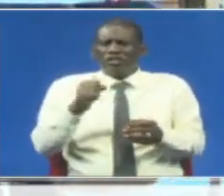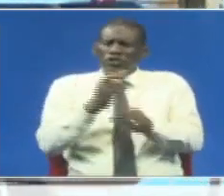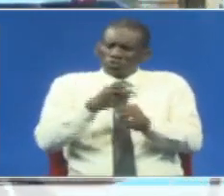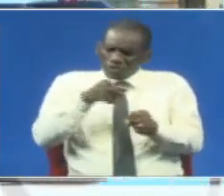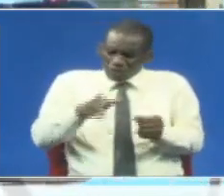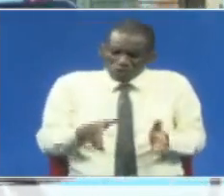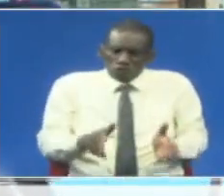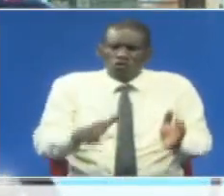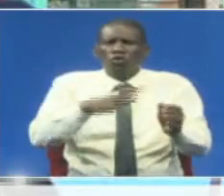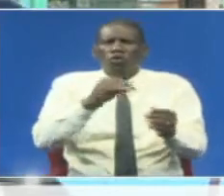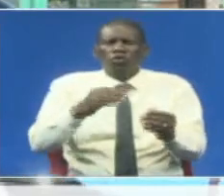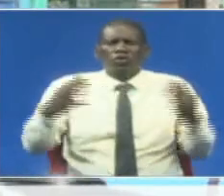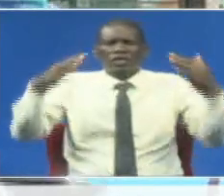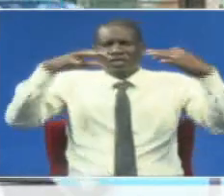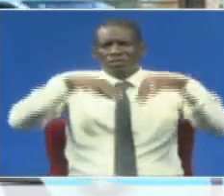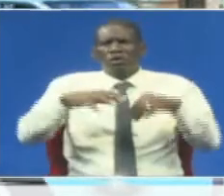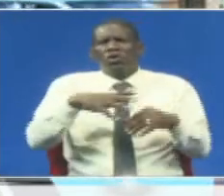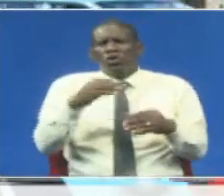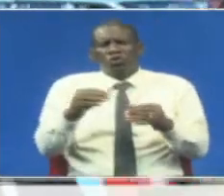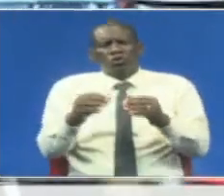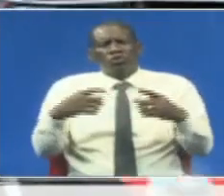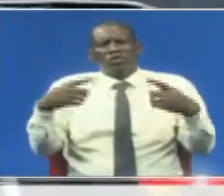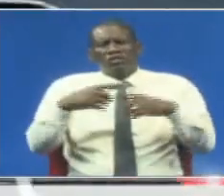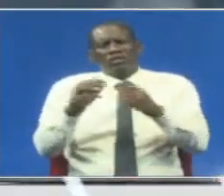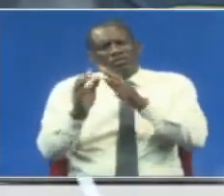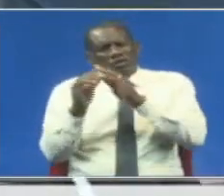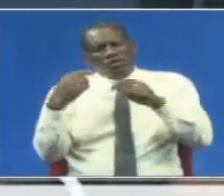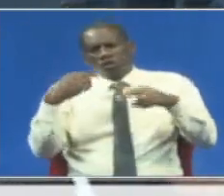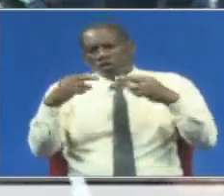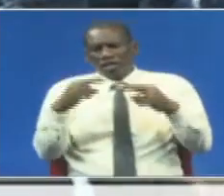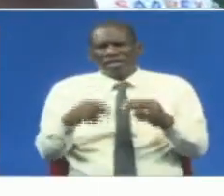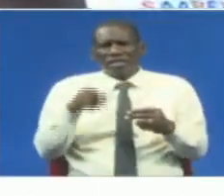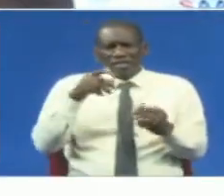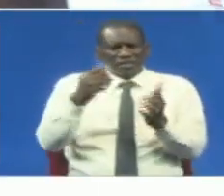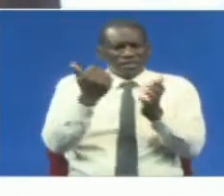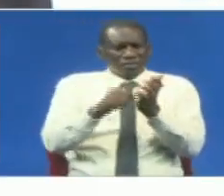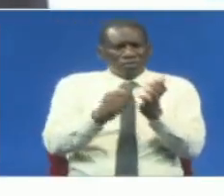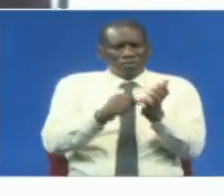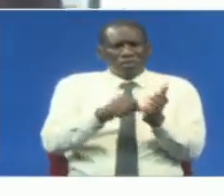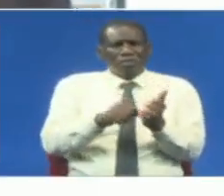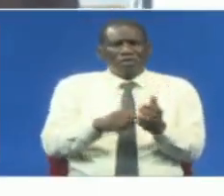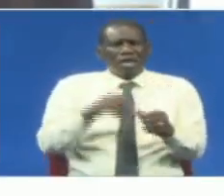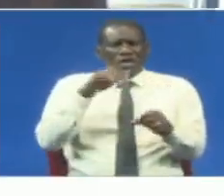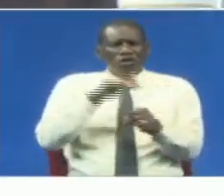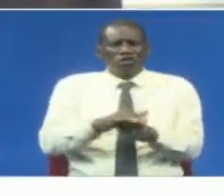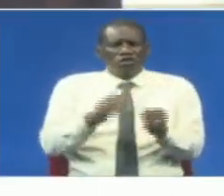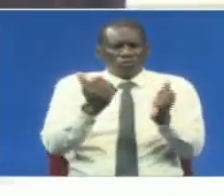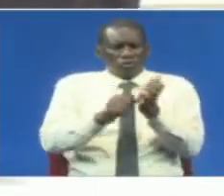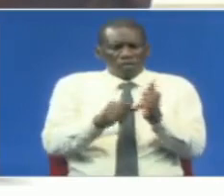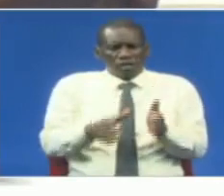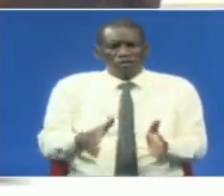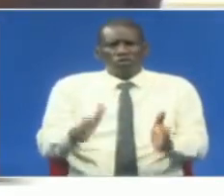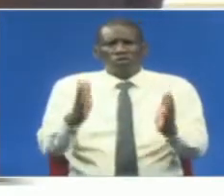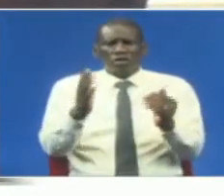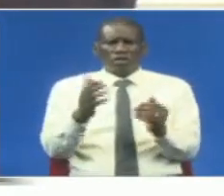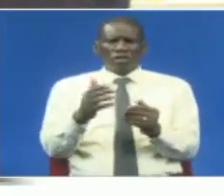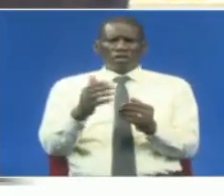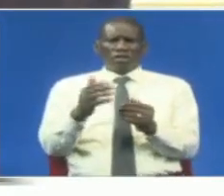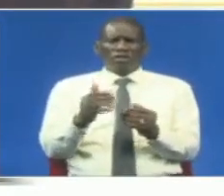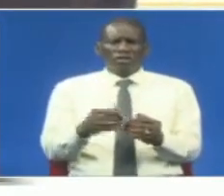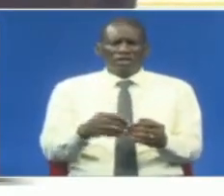wakienda maseminars, wakienda kulala mahotelini. Hii tatizo waoni ni tatizo. Kuna lot of potholes. Definitely kama kuna potholes